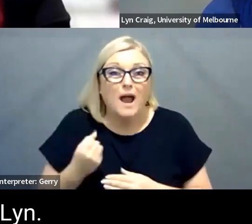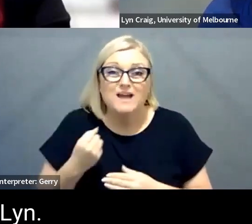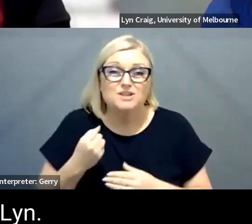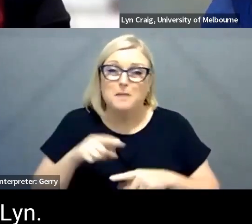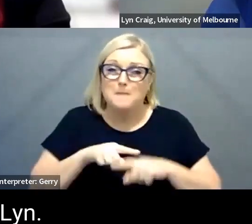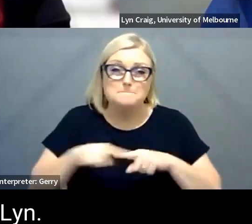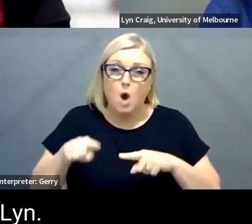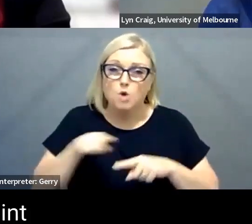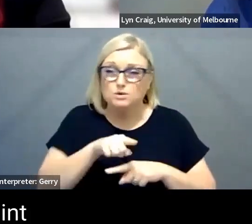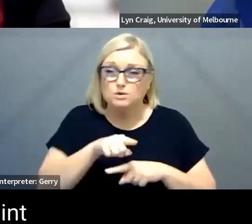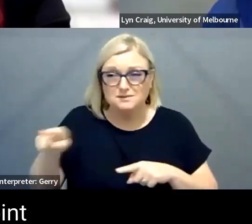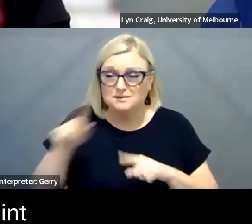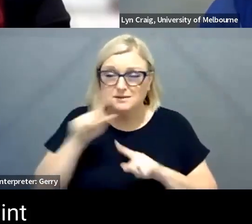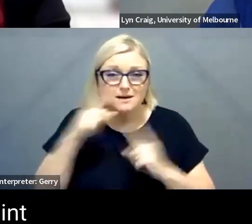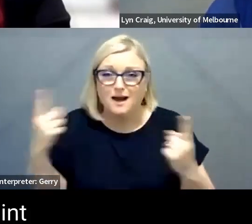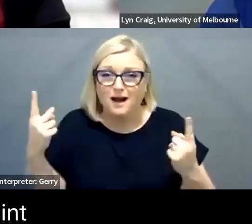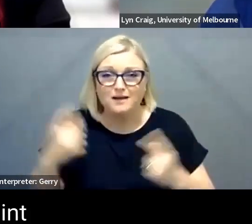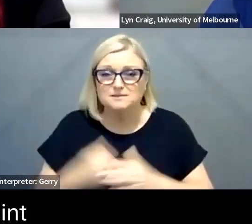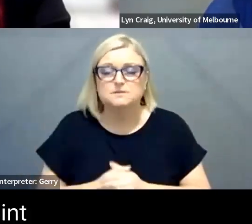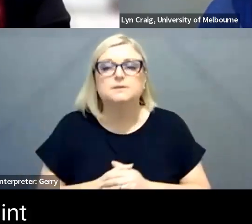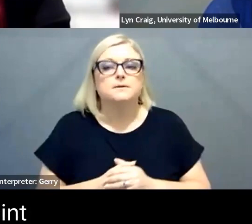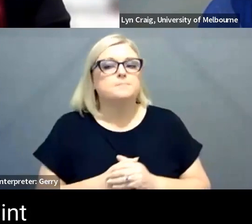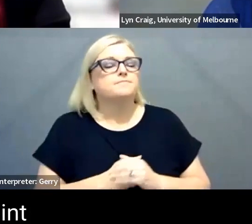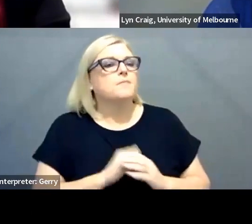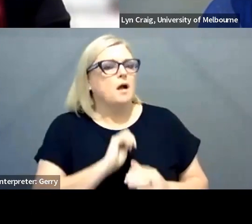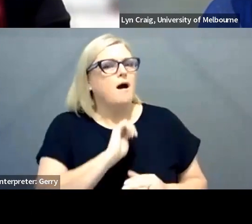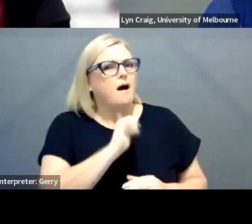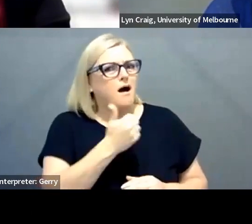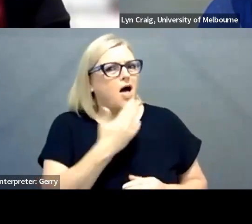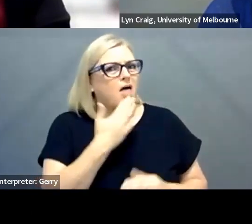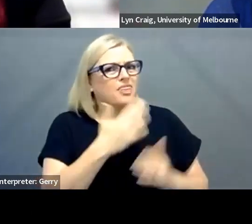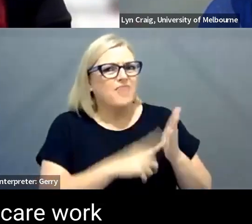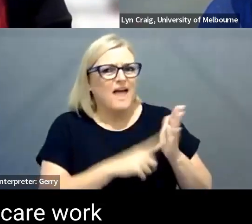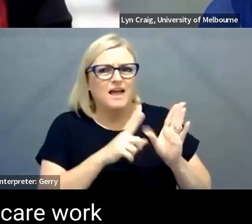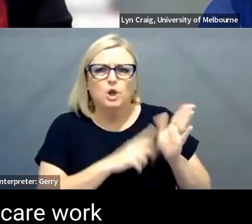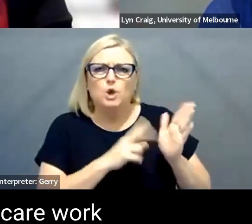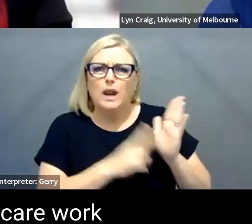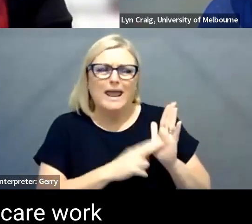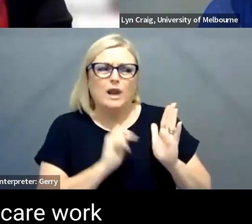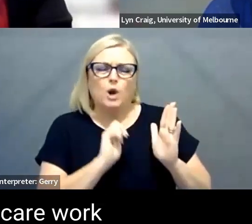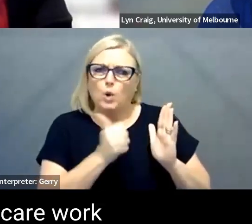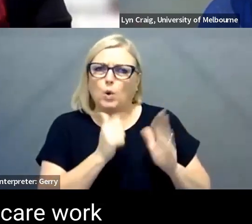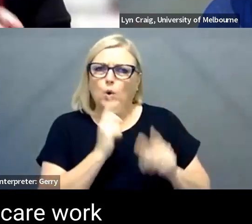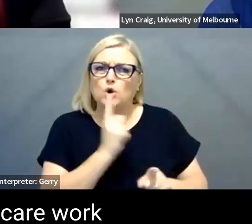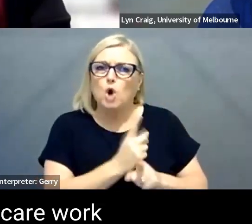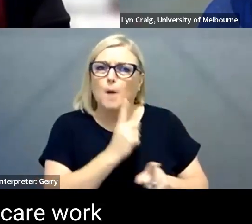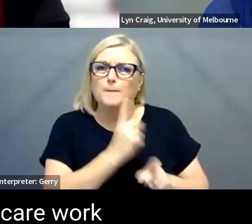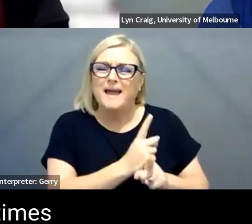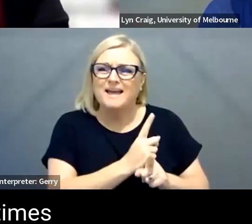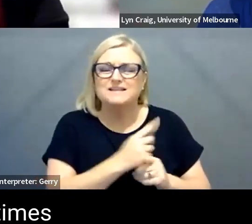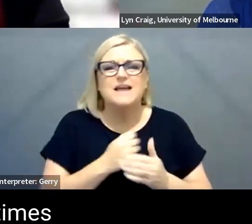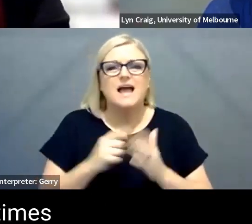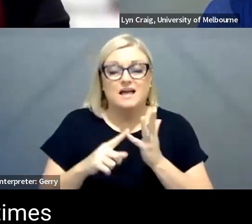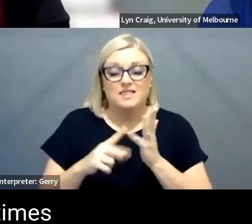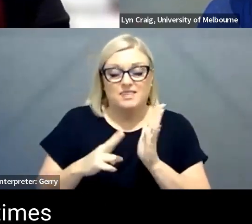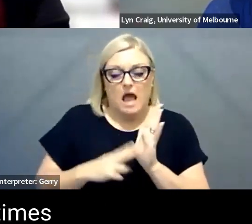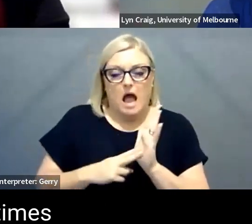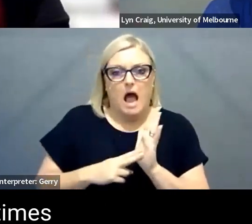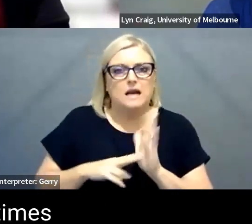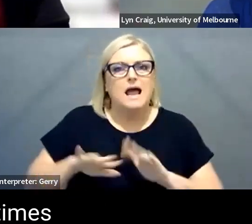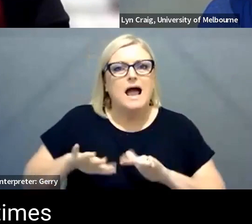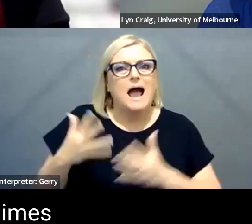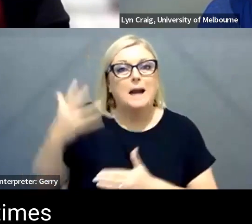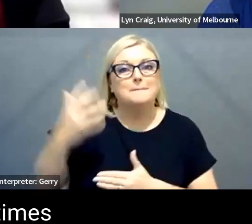Thanks, Lynn. I think that's a really good point around, women are essentially just and the unpaid care work that women do, and sometimes